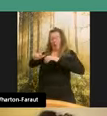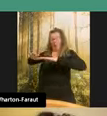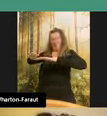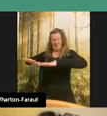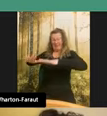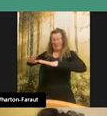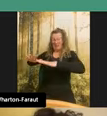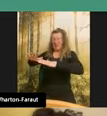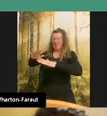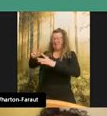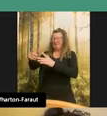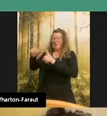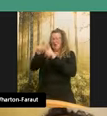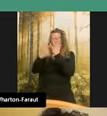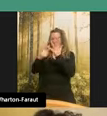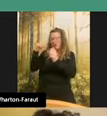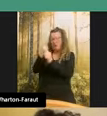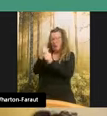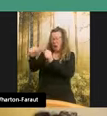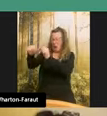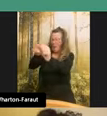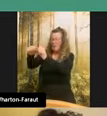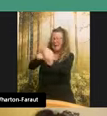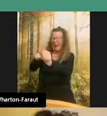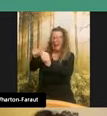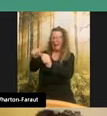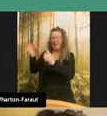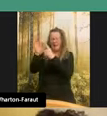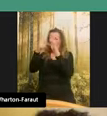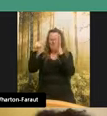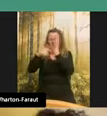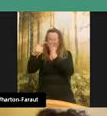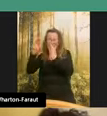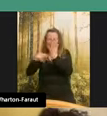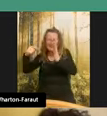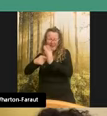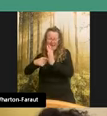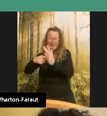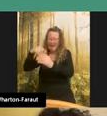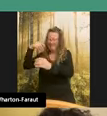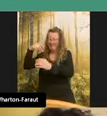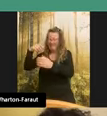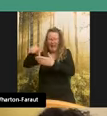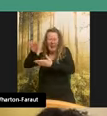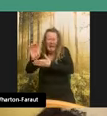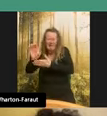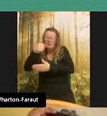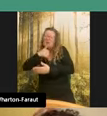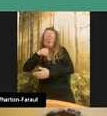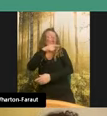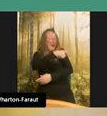on the drugs that were found from, that were extracted from those tropical spaces, which is half of the drugs that are around in Britain